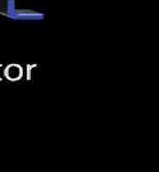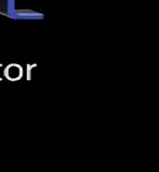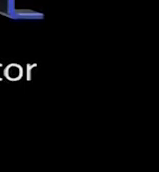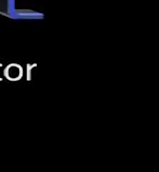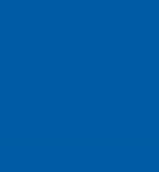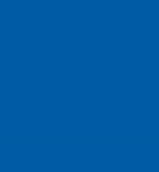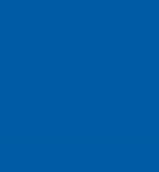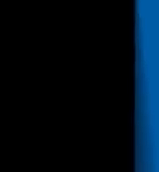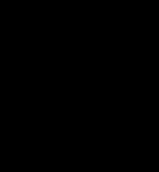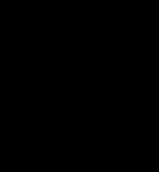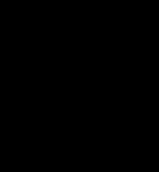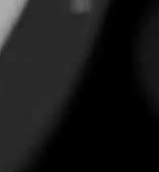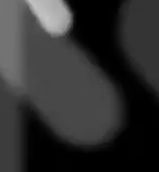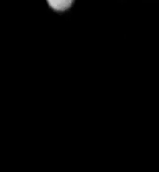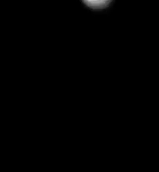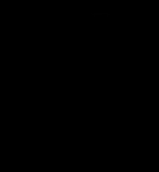Soul Educator.